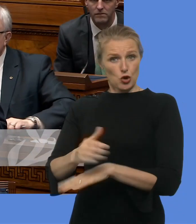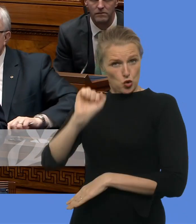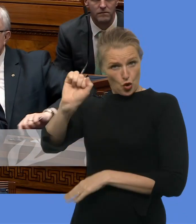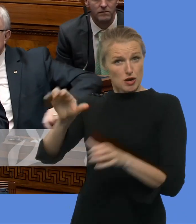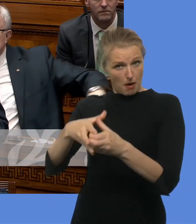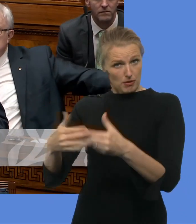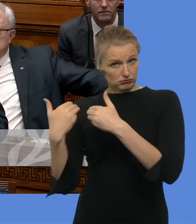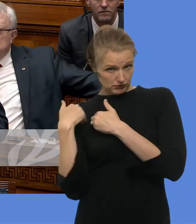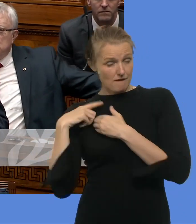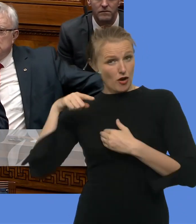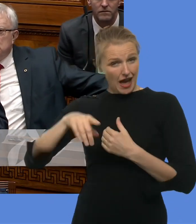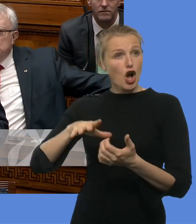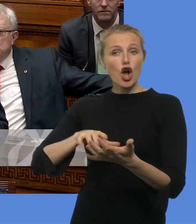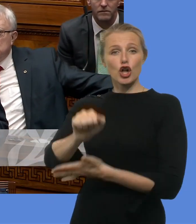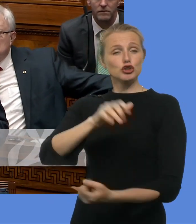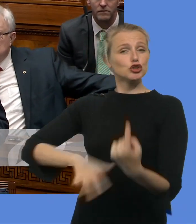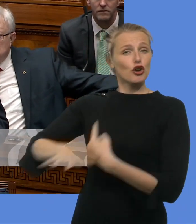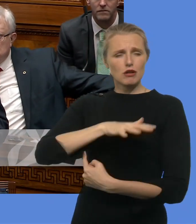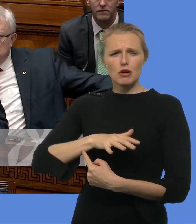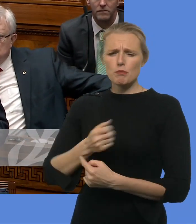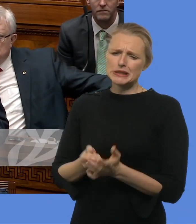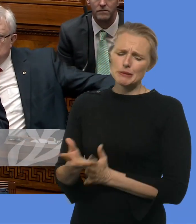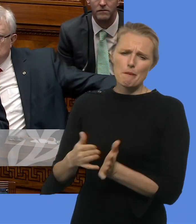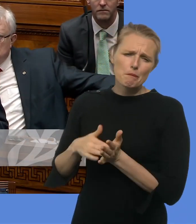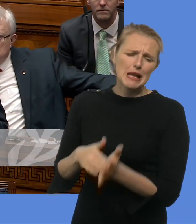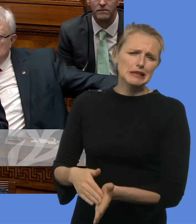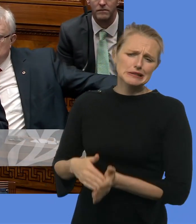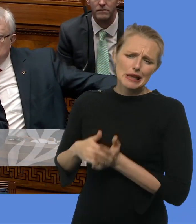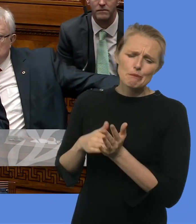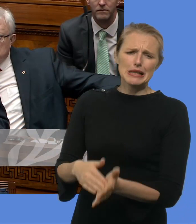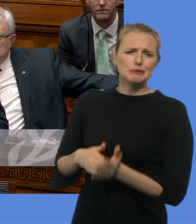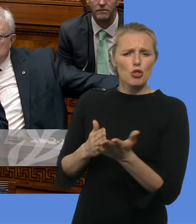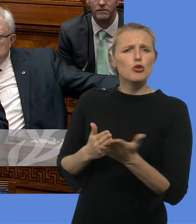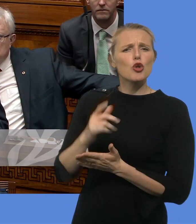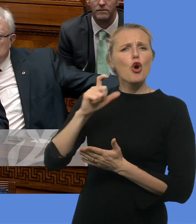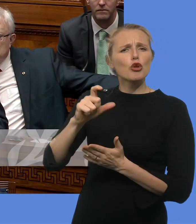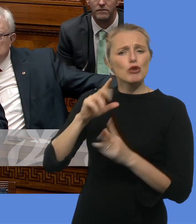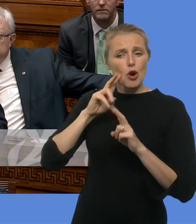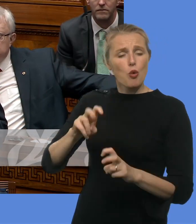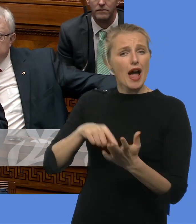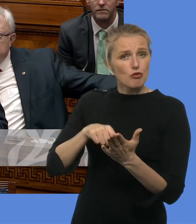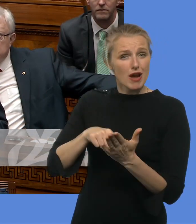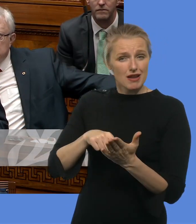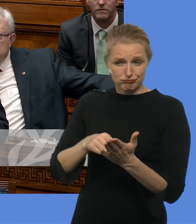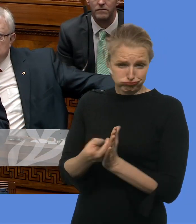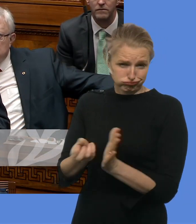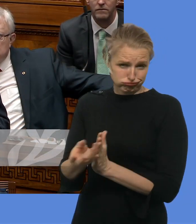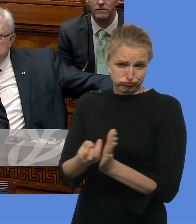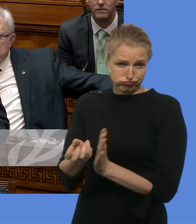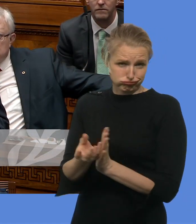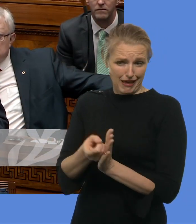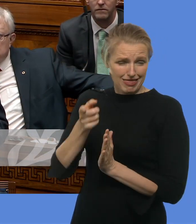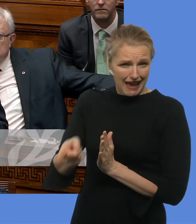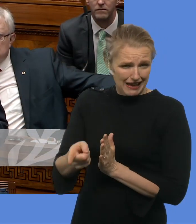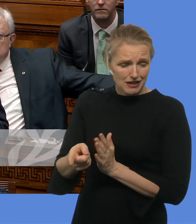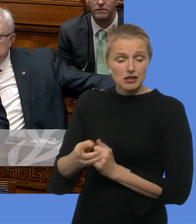responsibility for, and we spent many millions of pounds reviewing in the Cochrane inquiry. Can I ask, quite apart from the COVID inquiry, that your